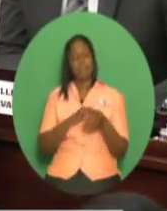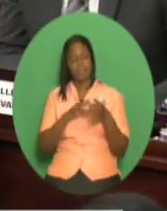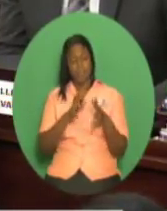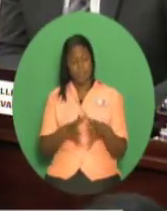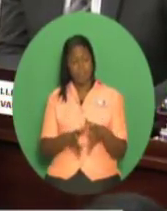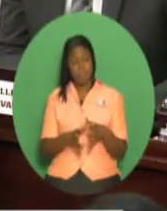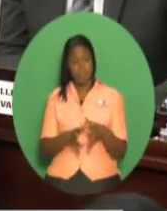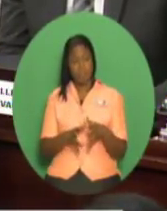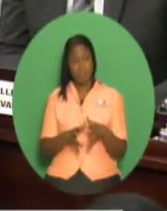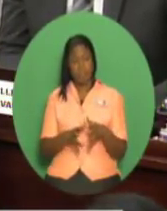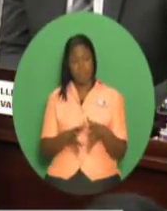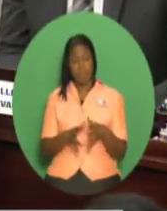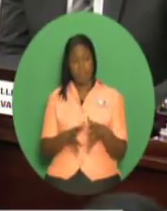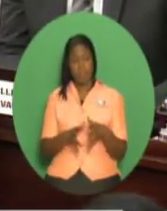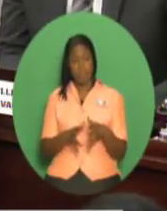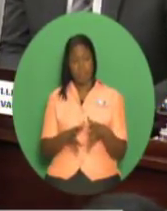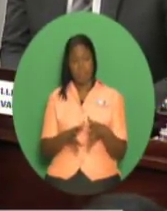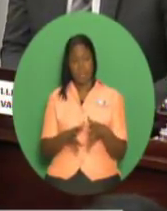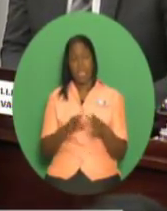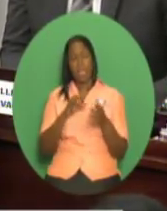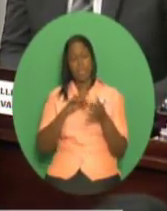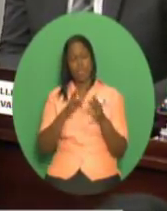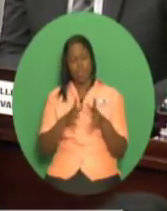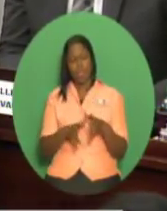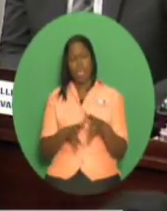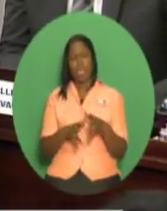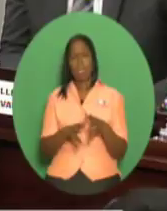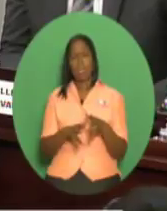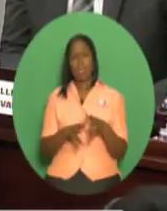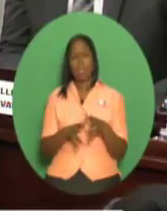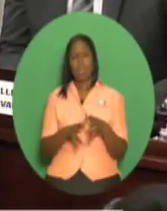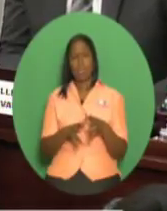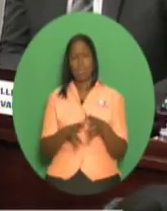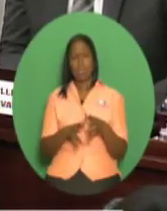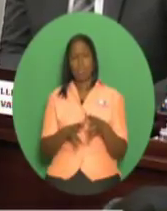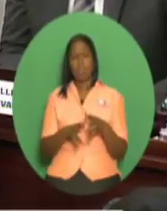students who are above the age of 13 years